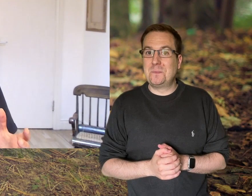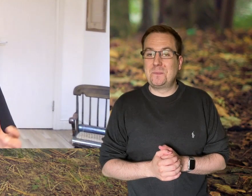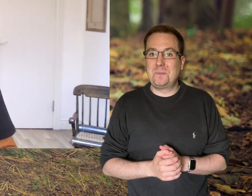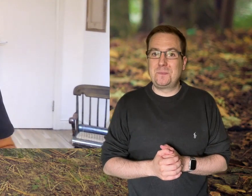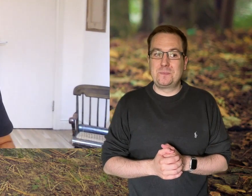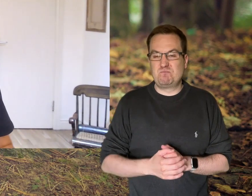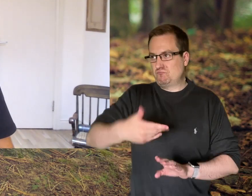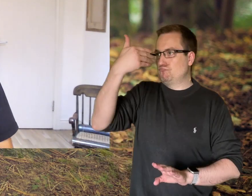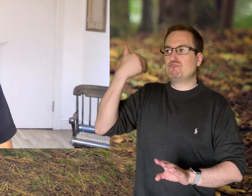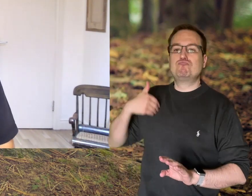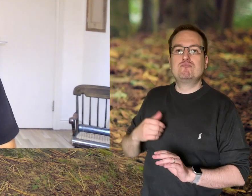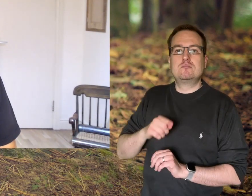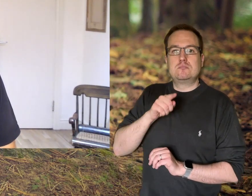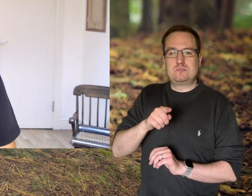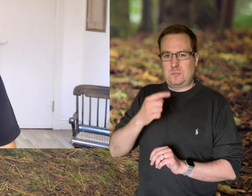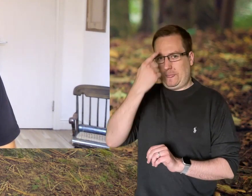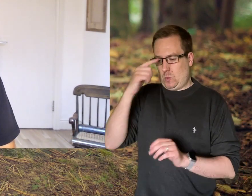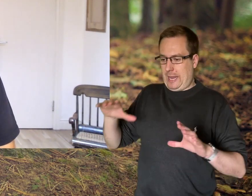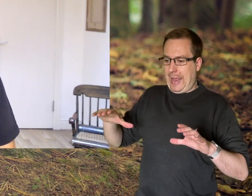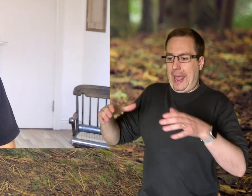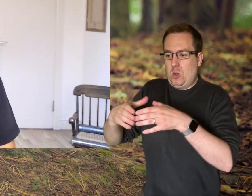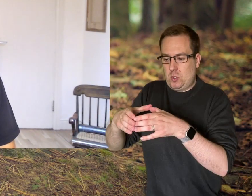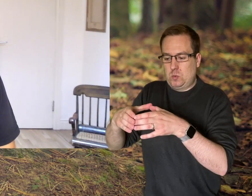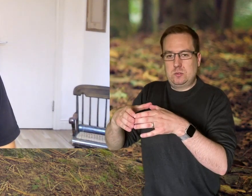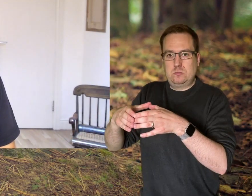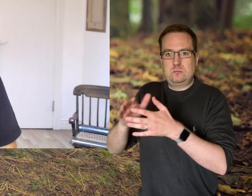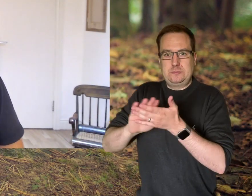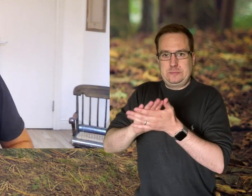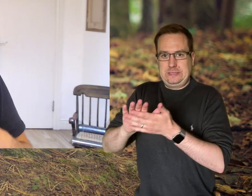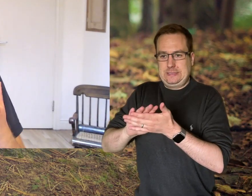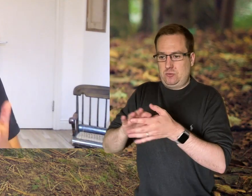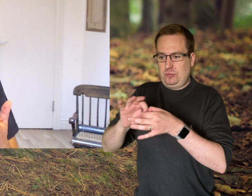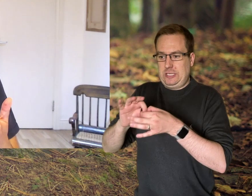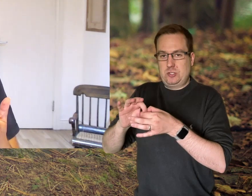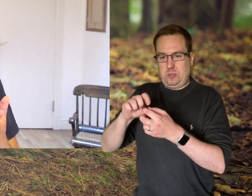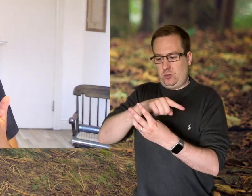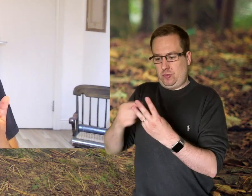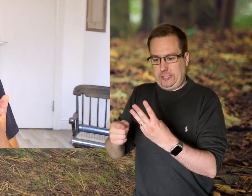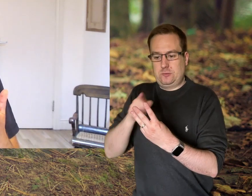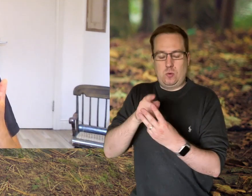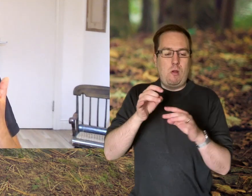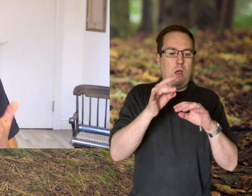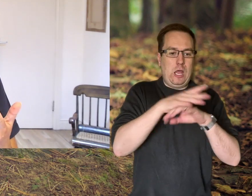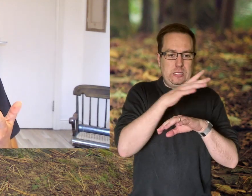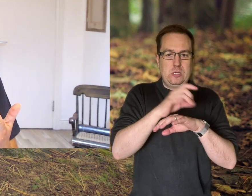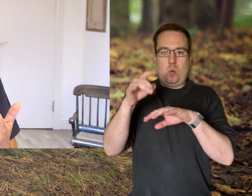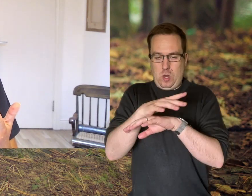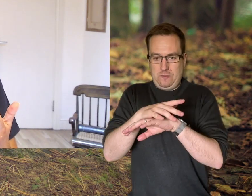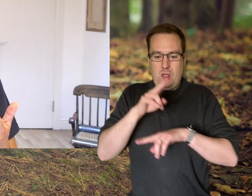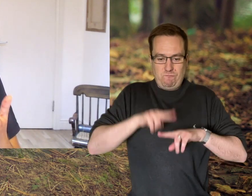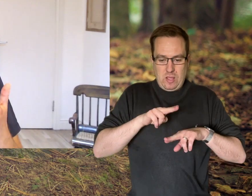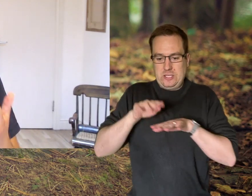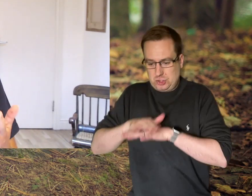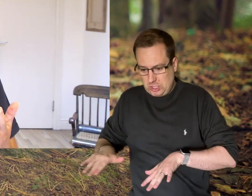And in those days, they generalised household relationships into three categories: husbands and wives, fathers and